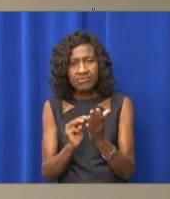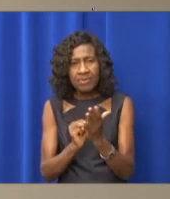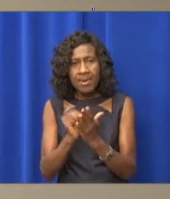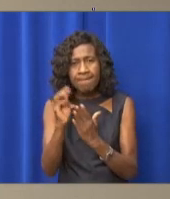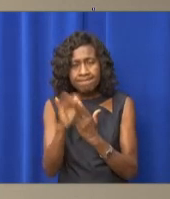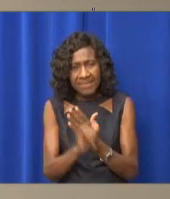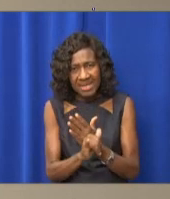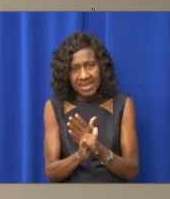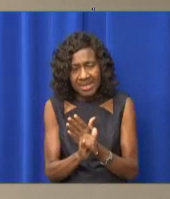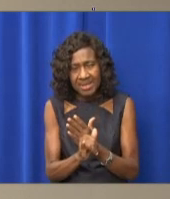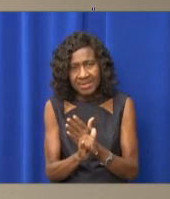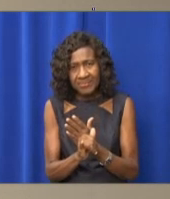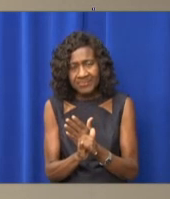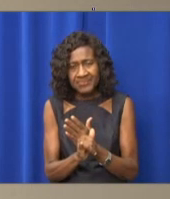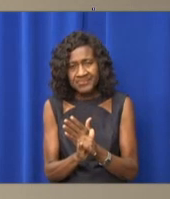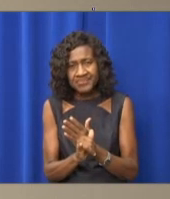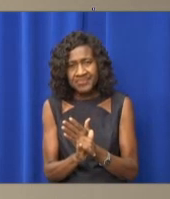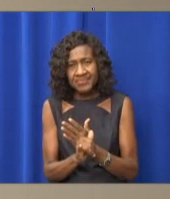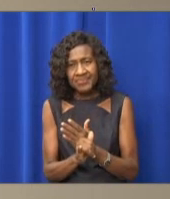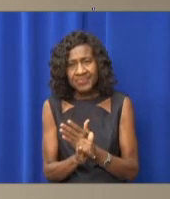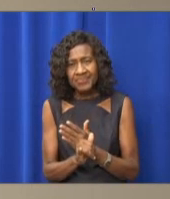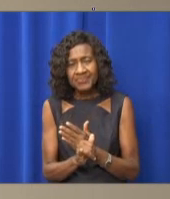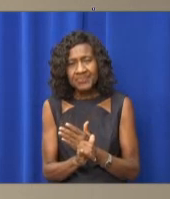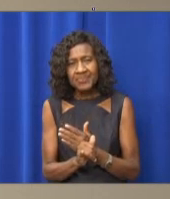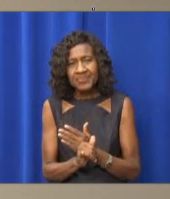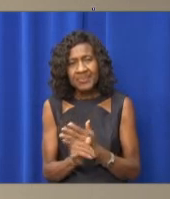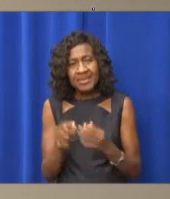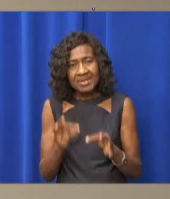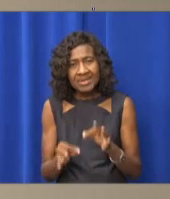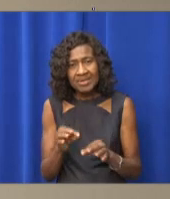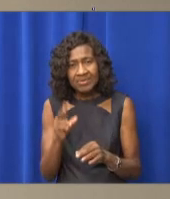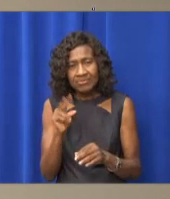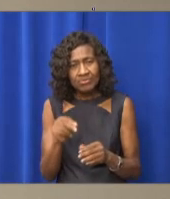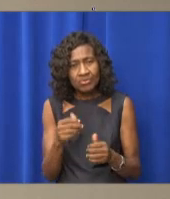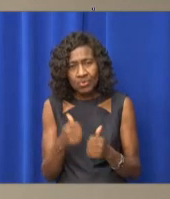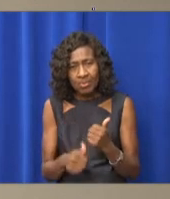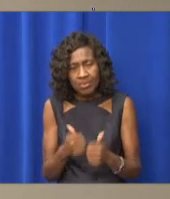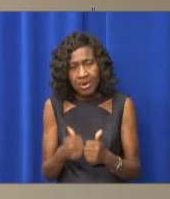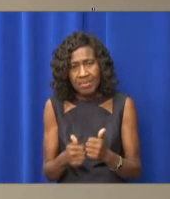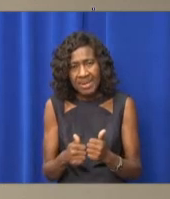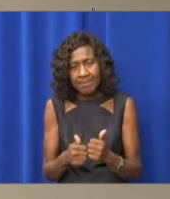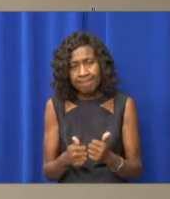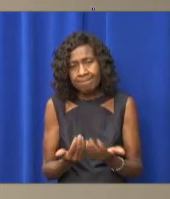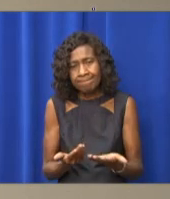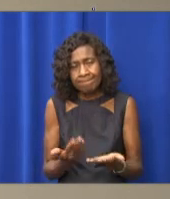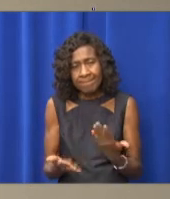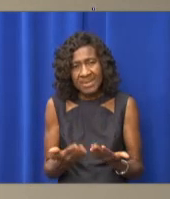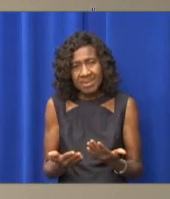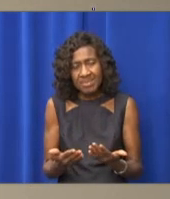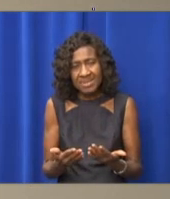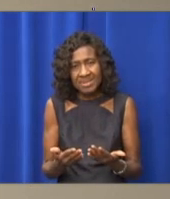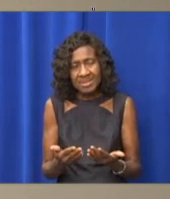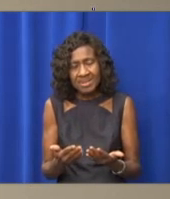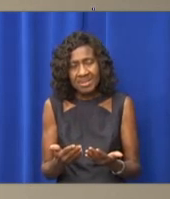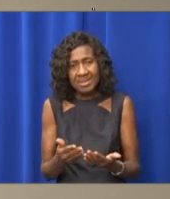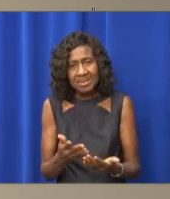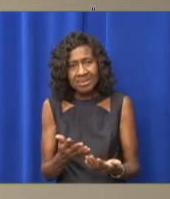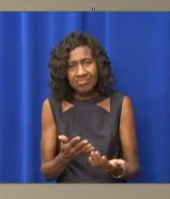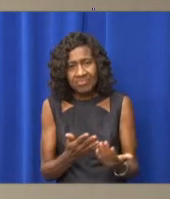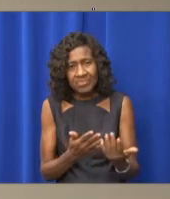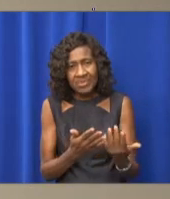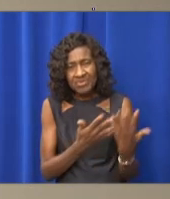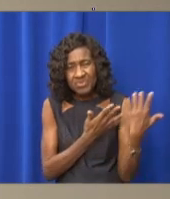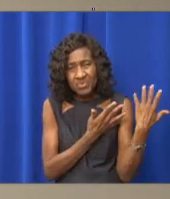issues with setup of persons in the government payment system, which may delay final payments by a further